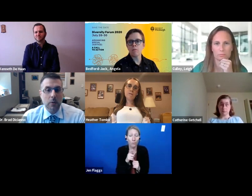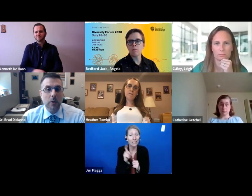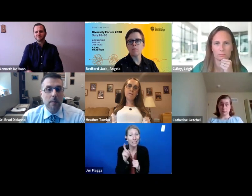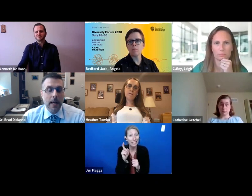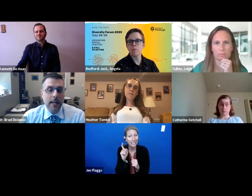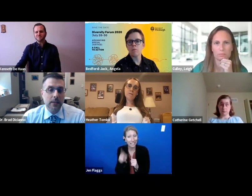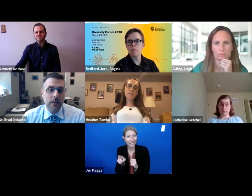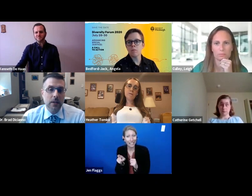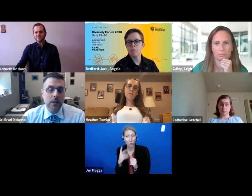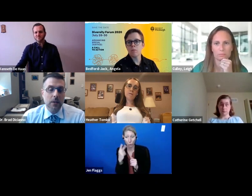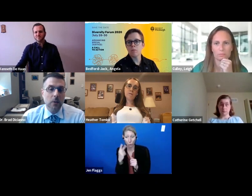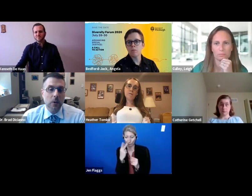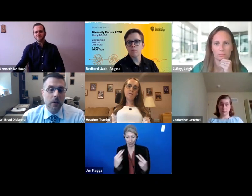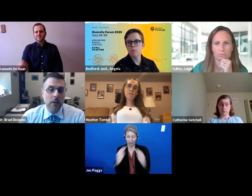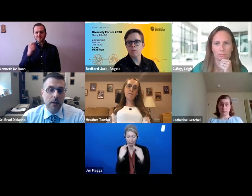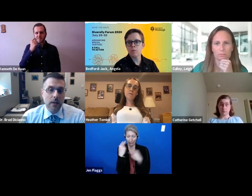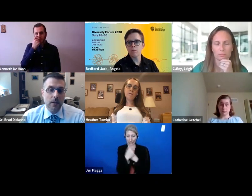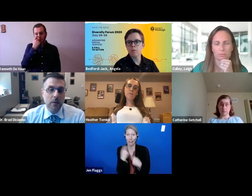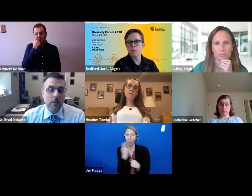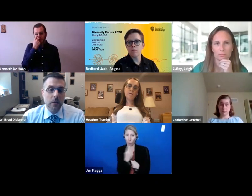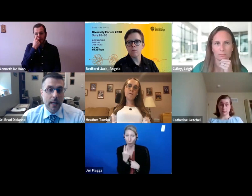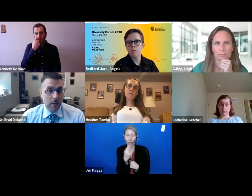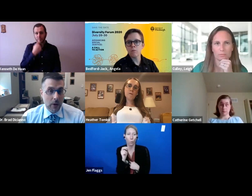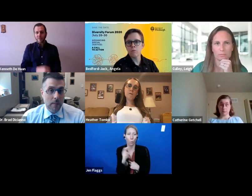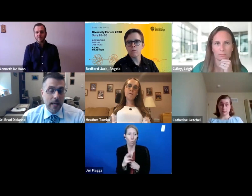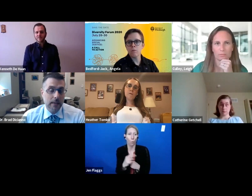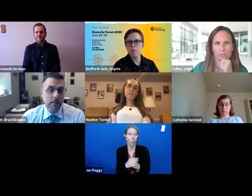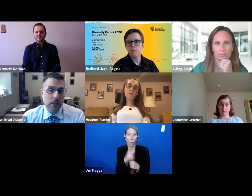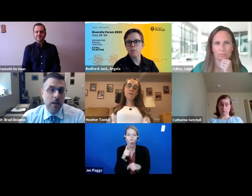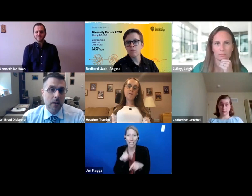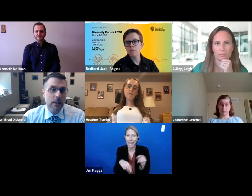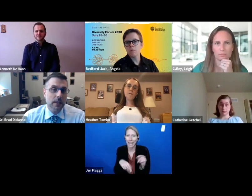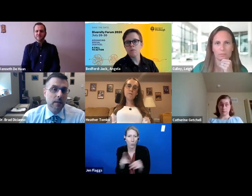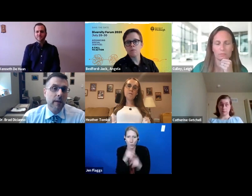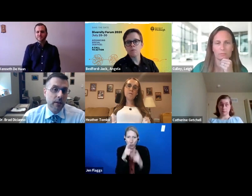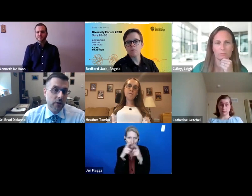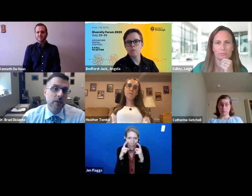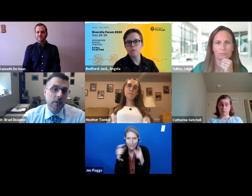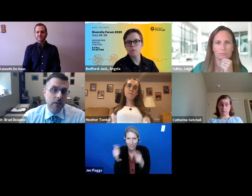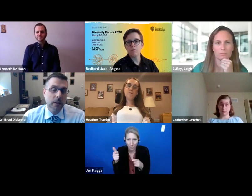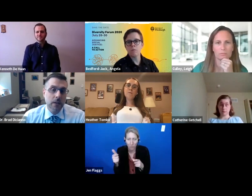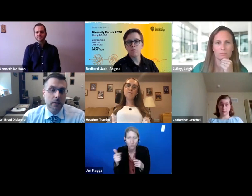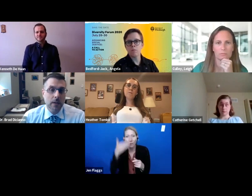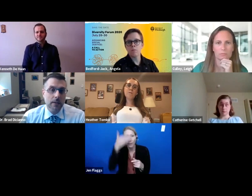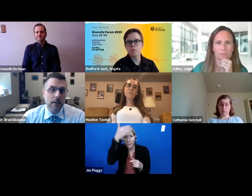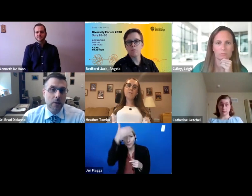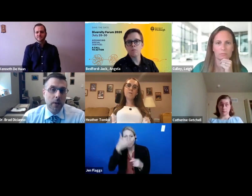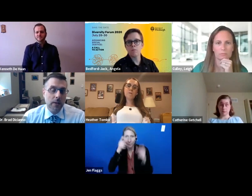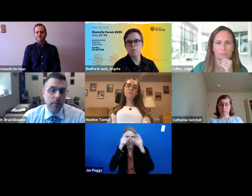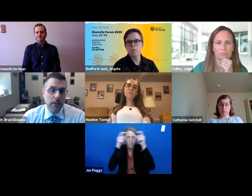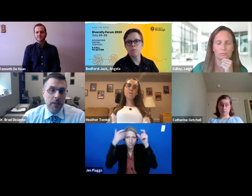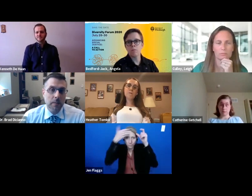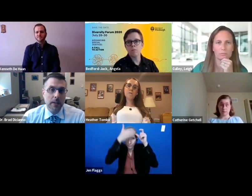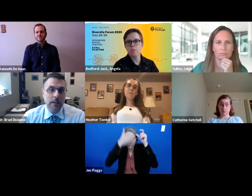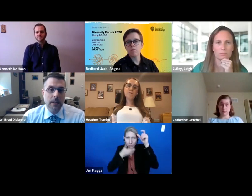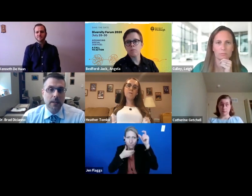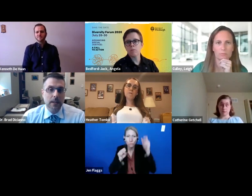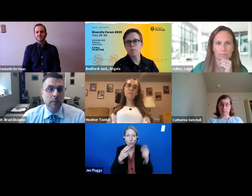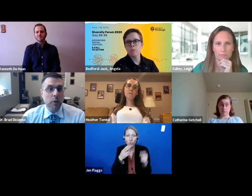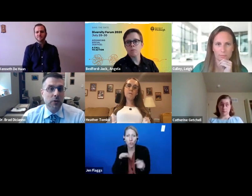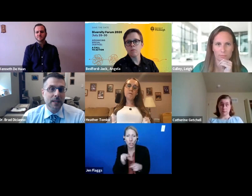reading through a mask or who can't wear a mask themselves is a face shield. So that's another possibility.